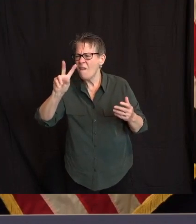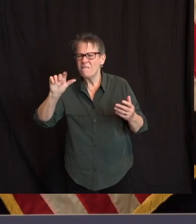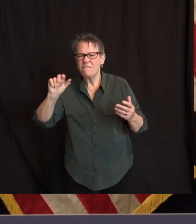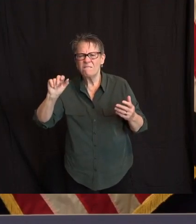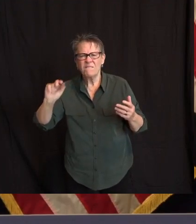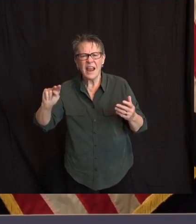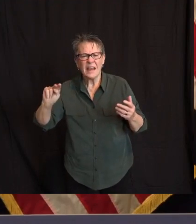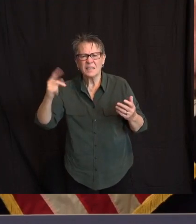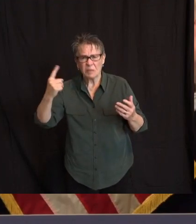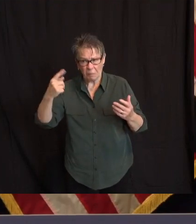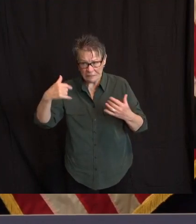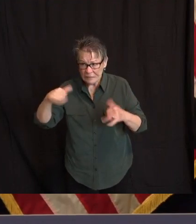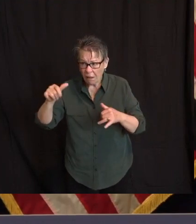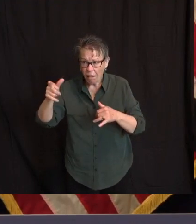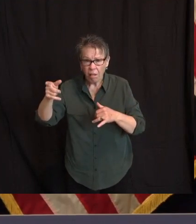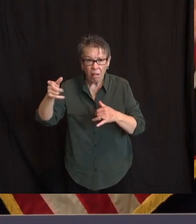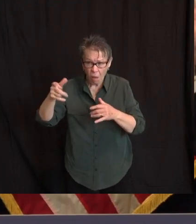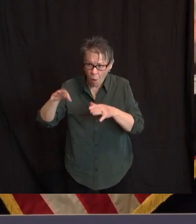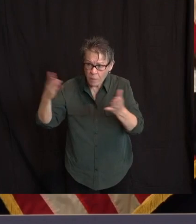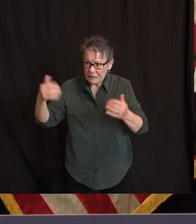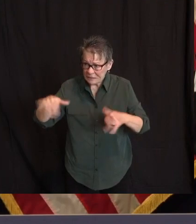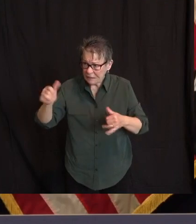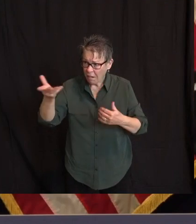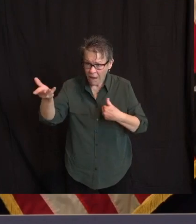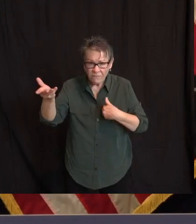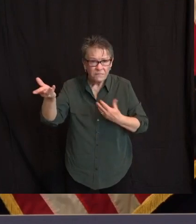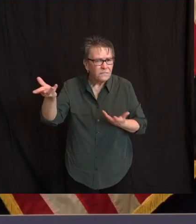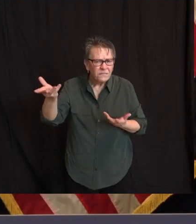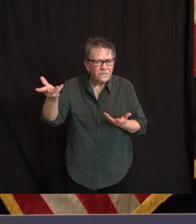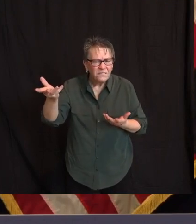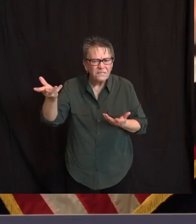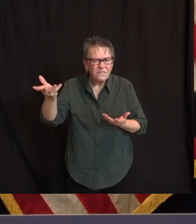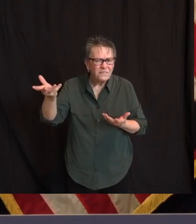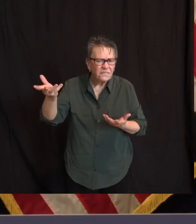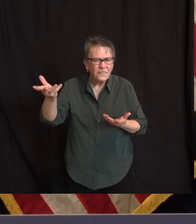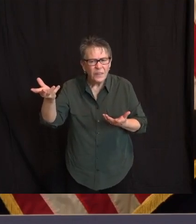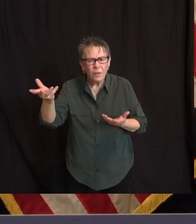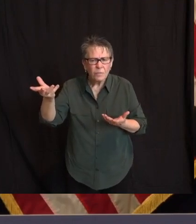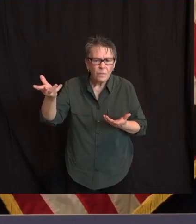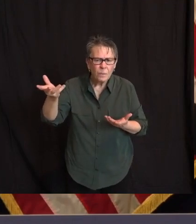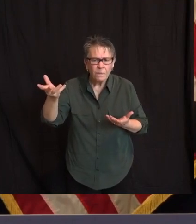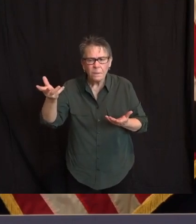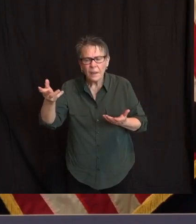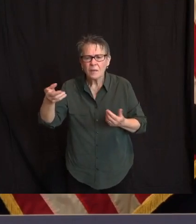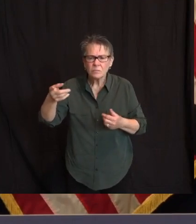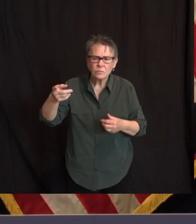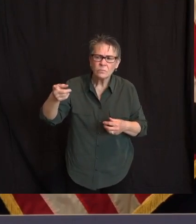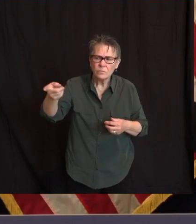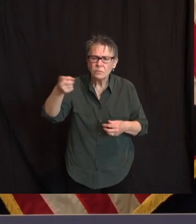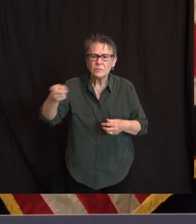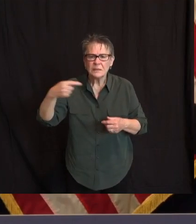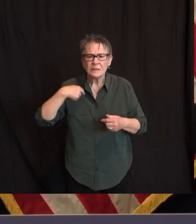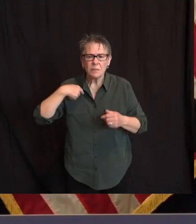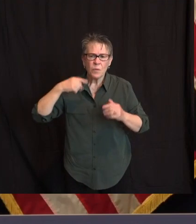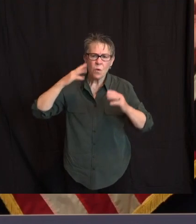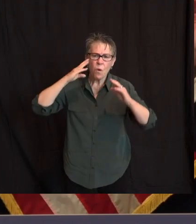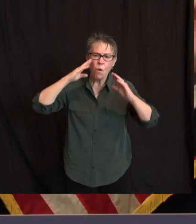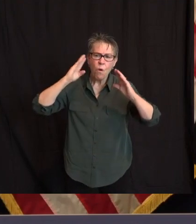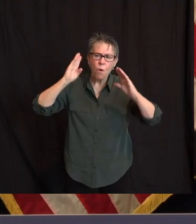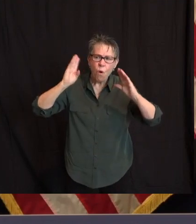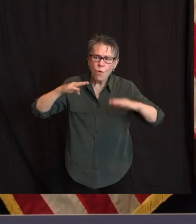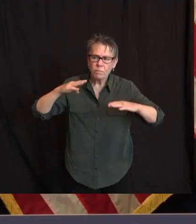by the way, let there be no doubt, my hope is that we are through this horror crisis, that